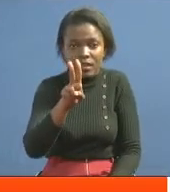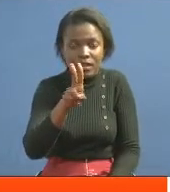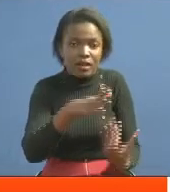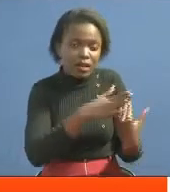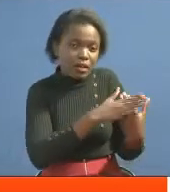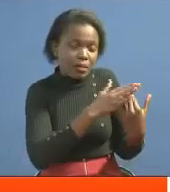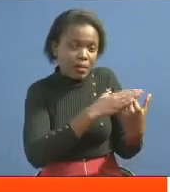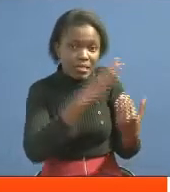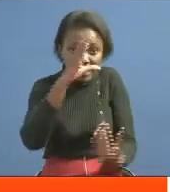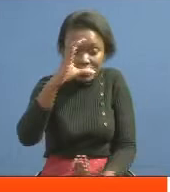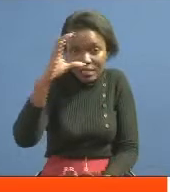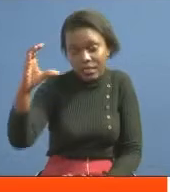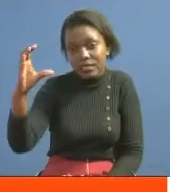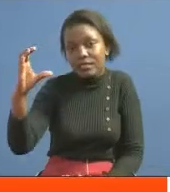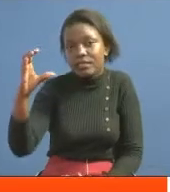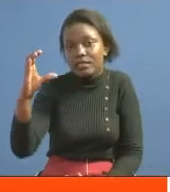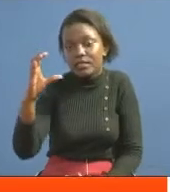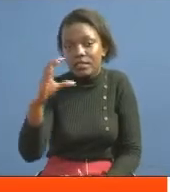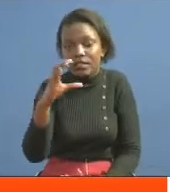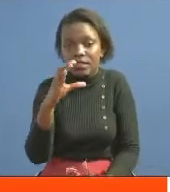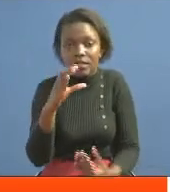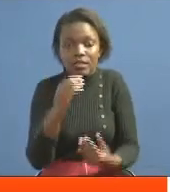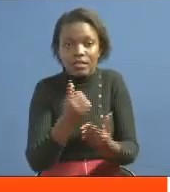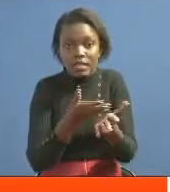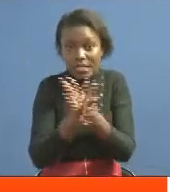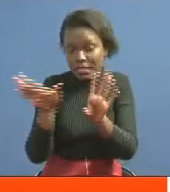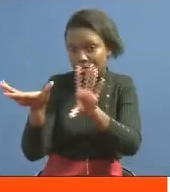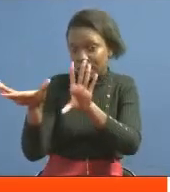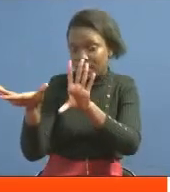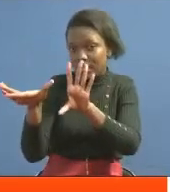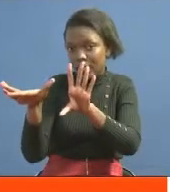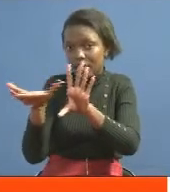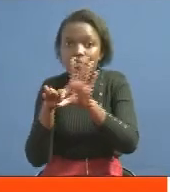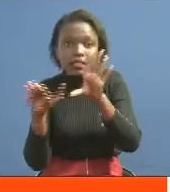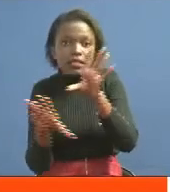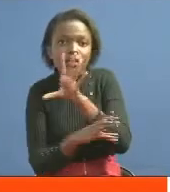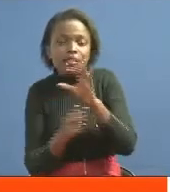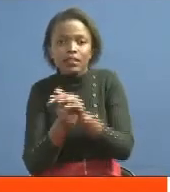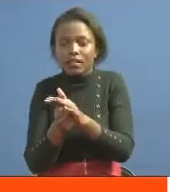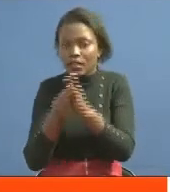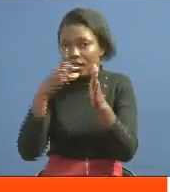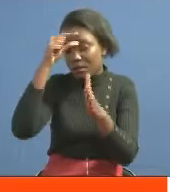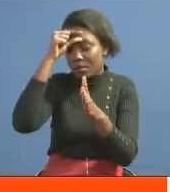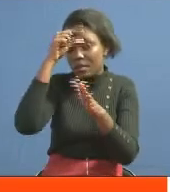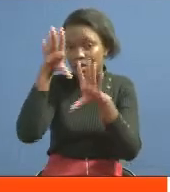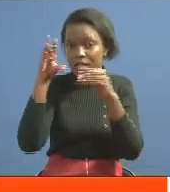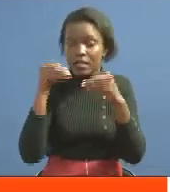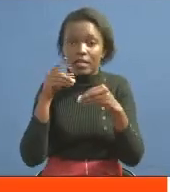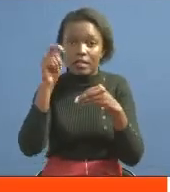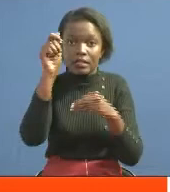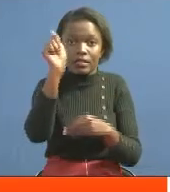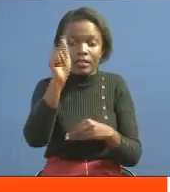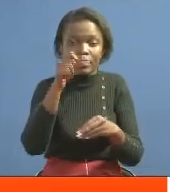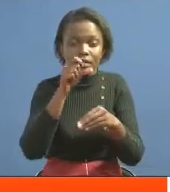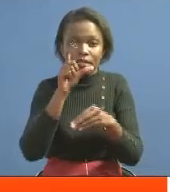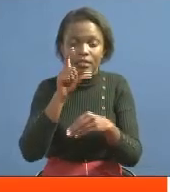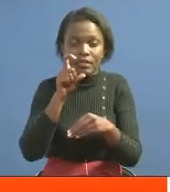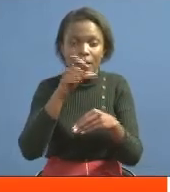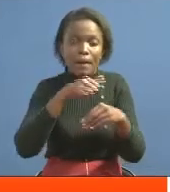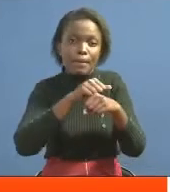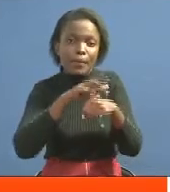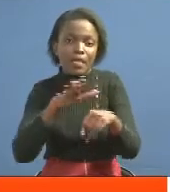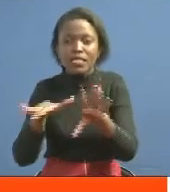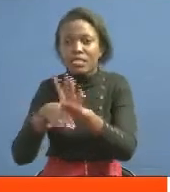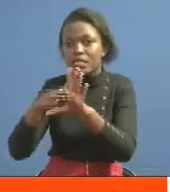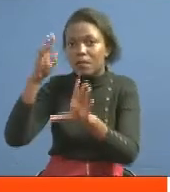care centres, CCCs, throughout the country. This comes after the government agreed to pay the tax levied to release the consignment held